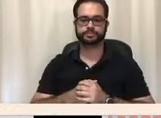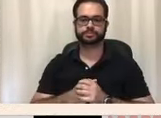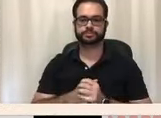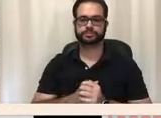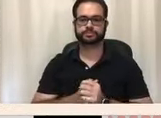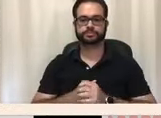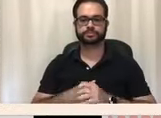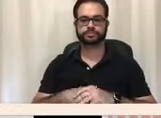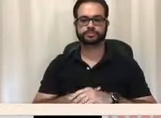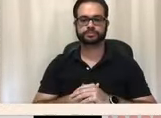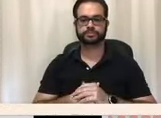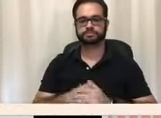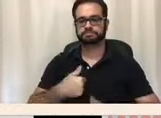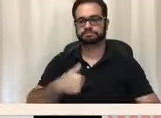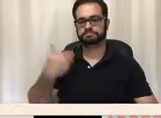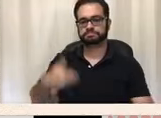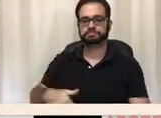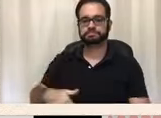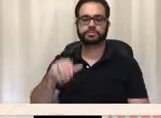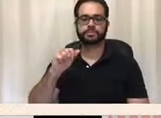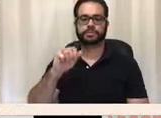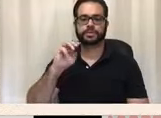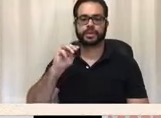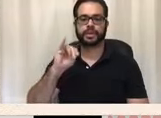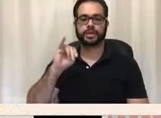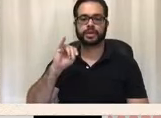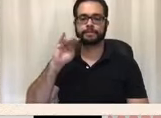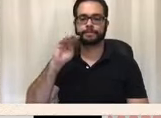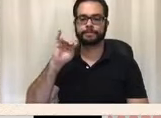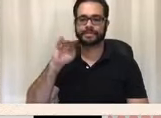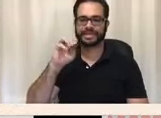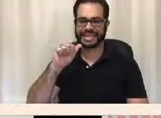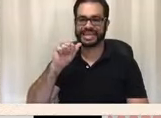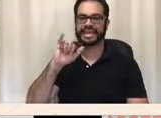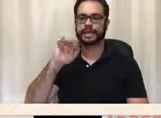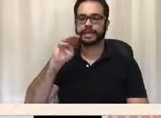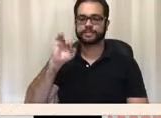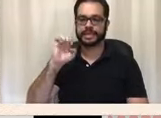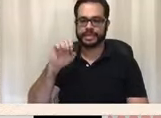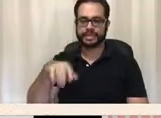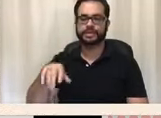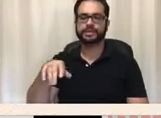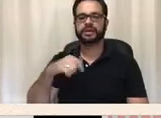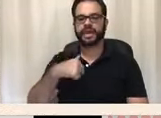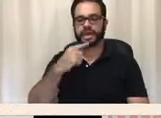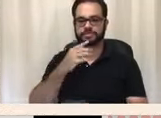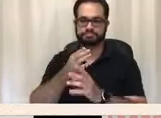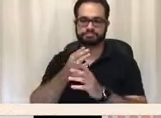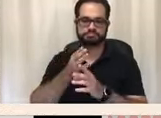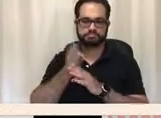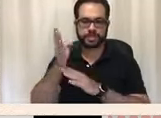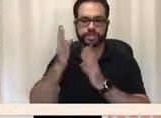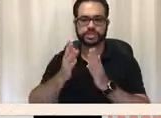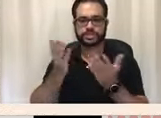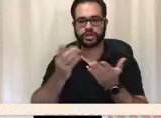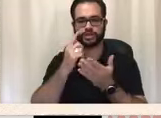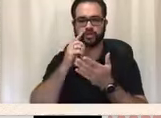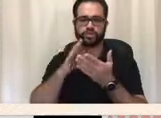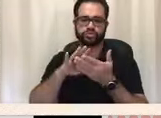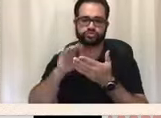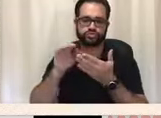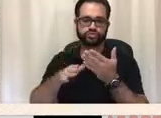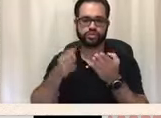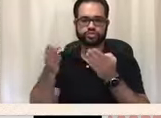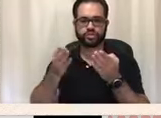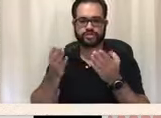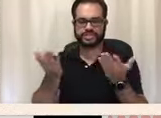My name's Amy Kowalski. I'm the Parent Service Program Specialist at the Bureau of Exceptional Education and Student Services here in